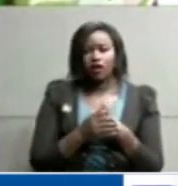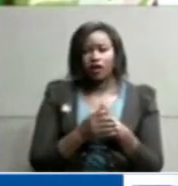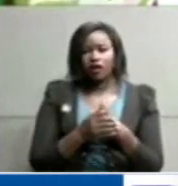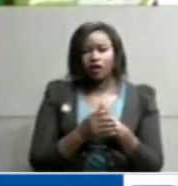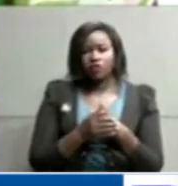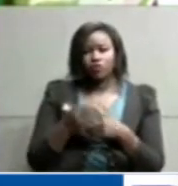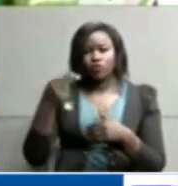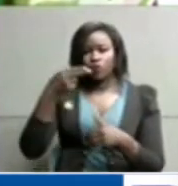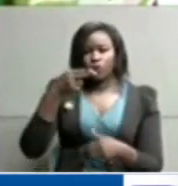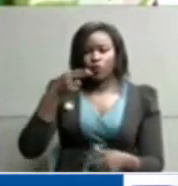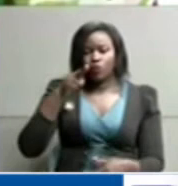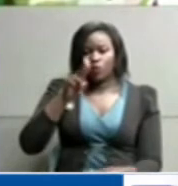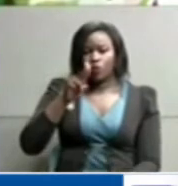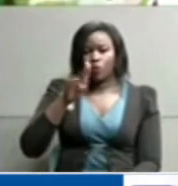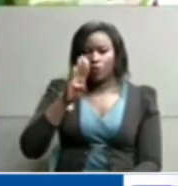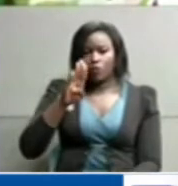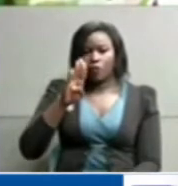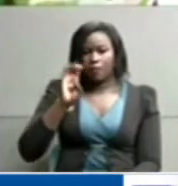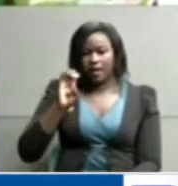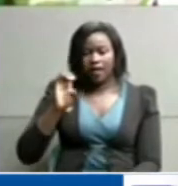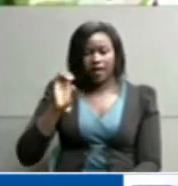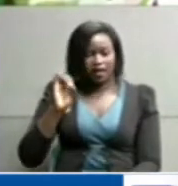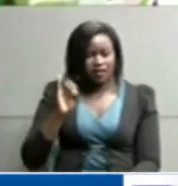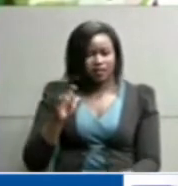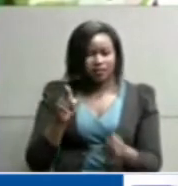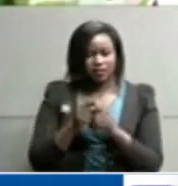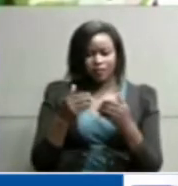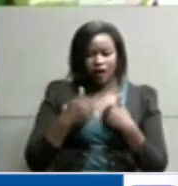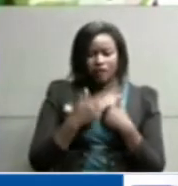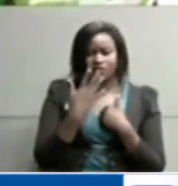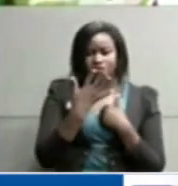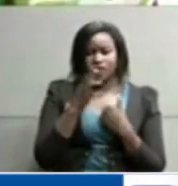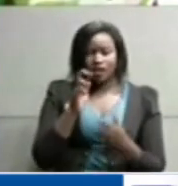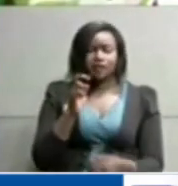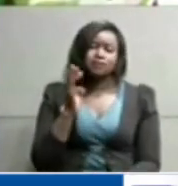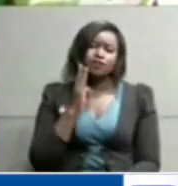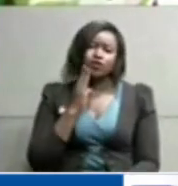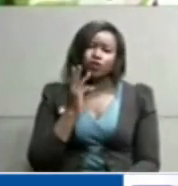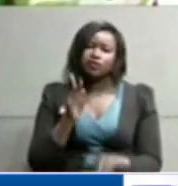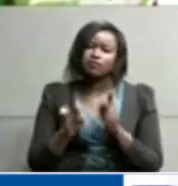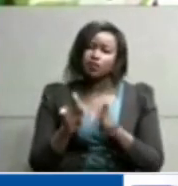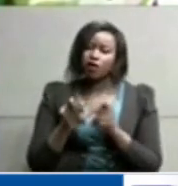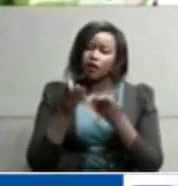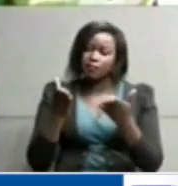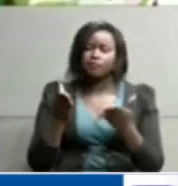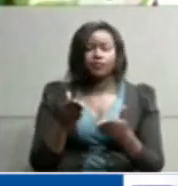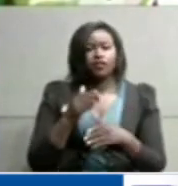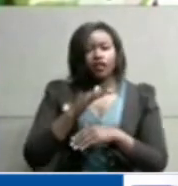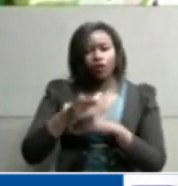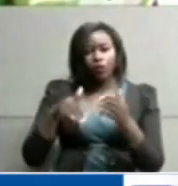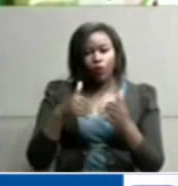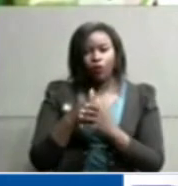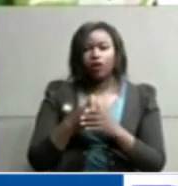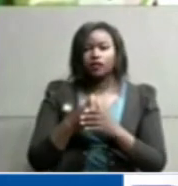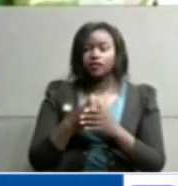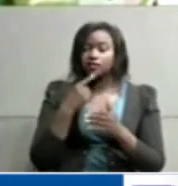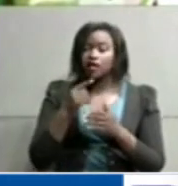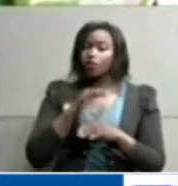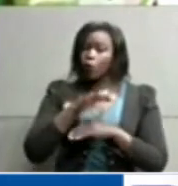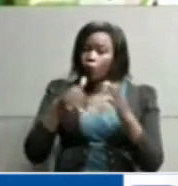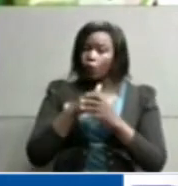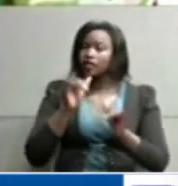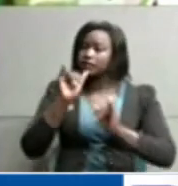Hubei, which has got 58 million people. All of you stay in the house, don't move